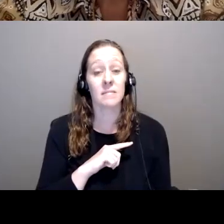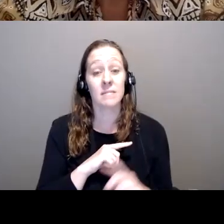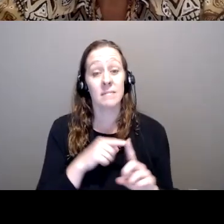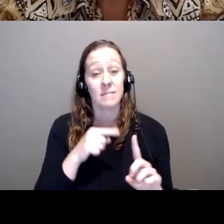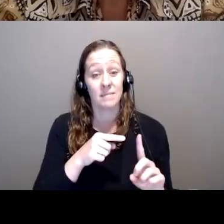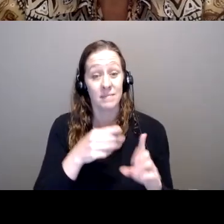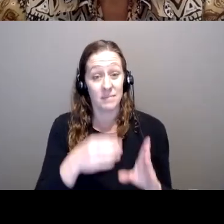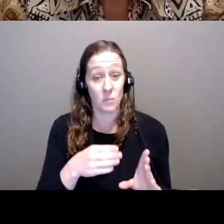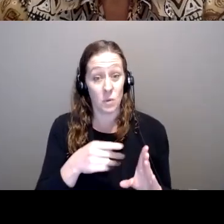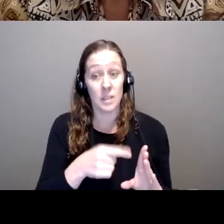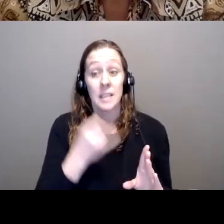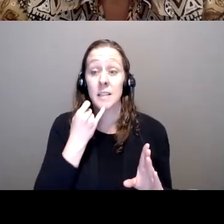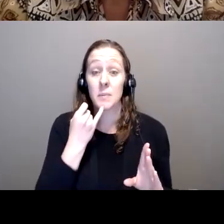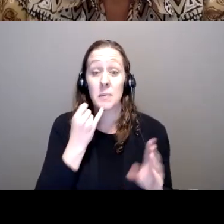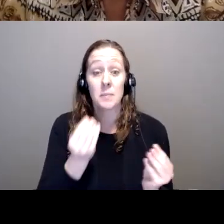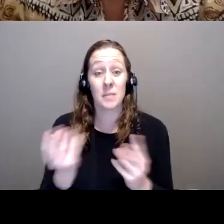mediation process.